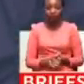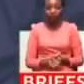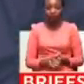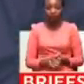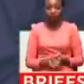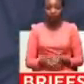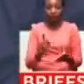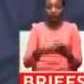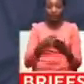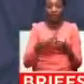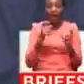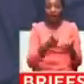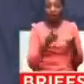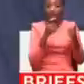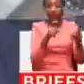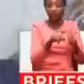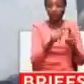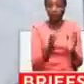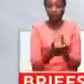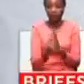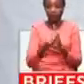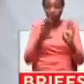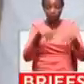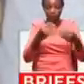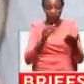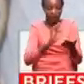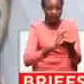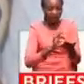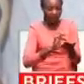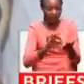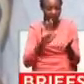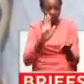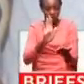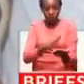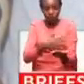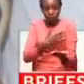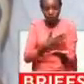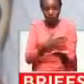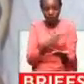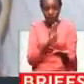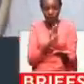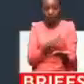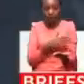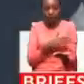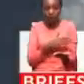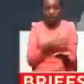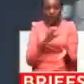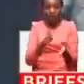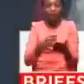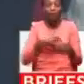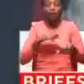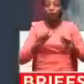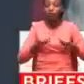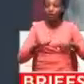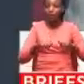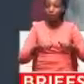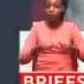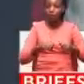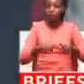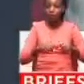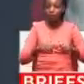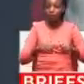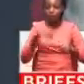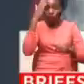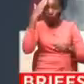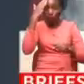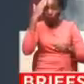have the gift and the skill to create records, to craft records and to write, I was able to get in and, you know, get to know